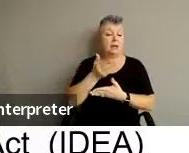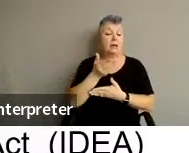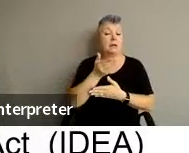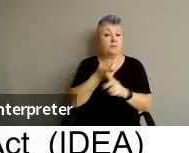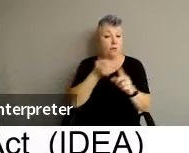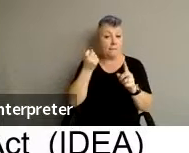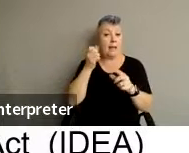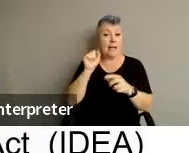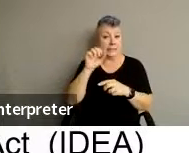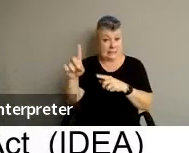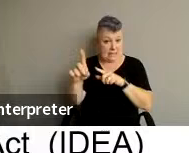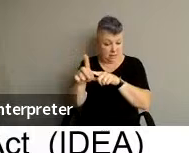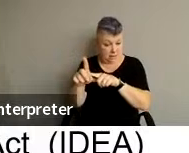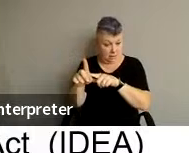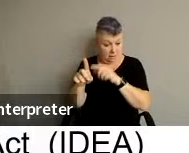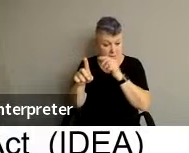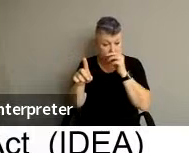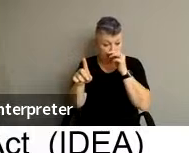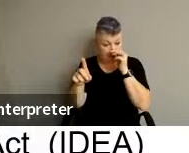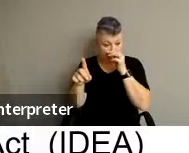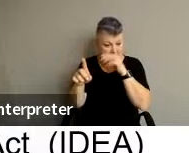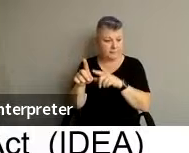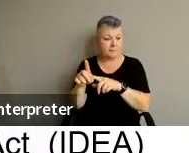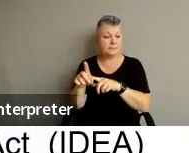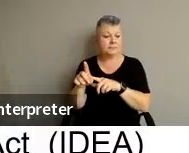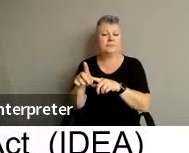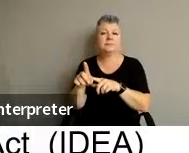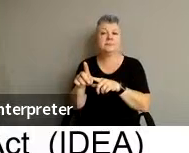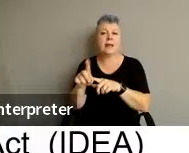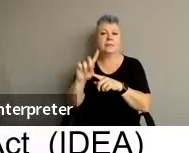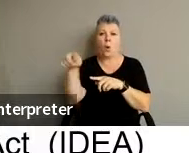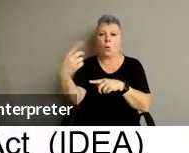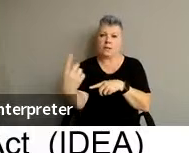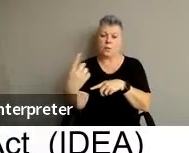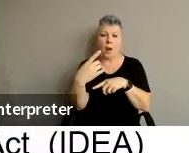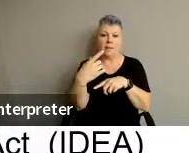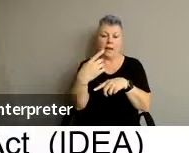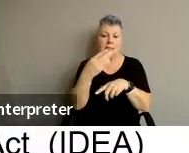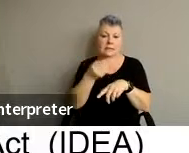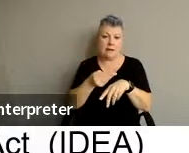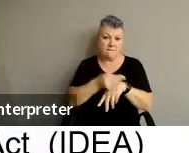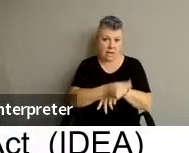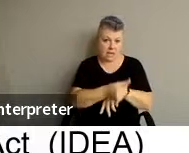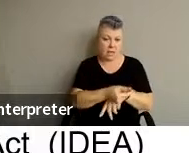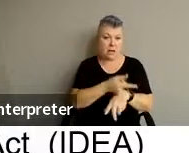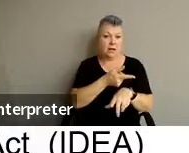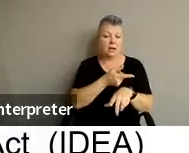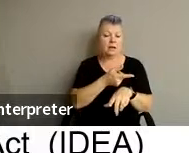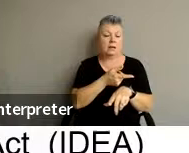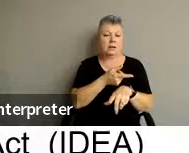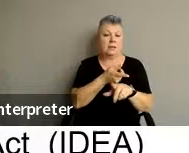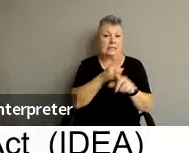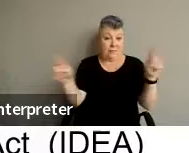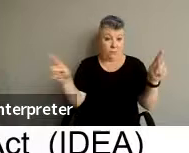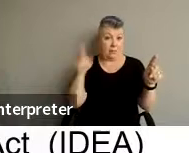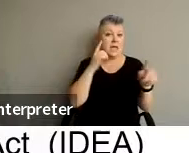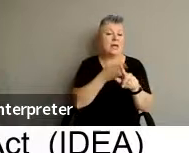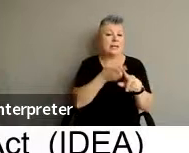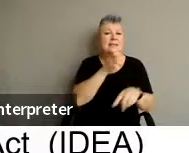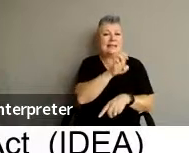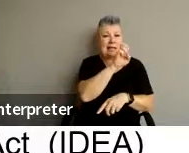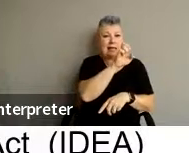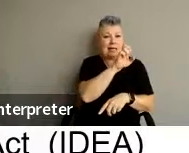funding for extended school year would be early childhood. Not all students that receive special education services qualify